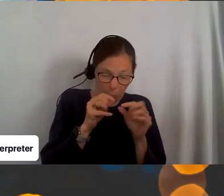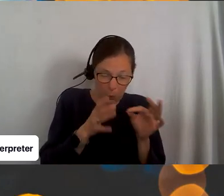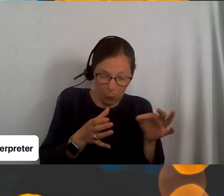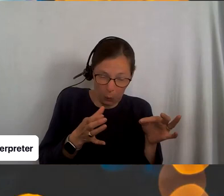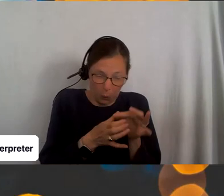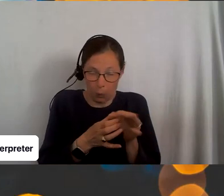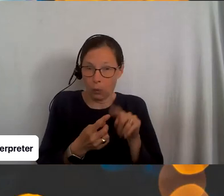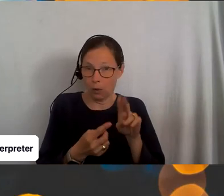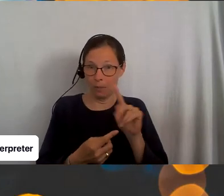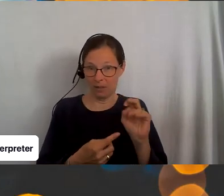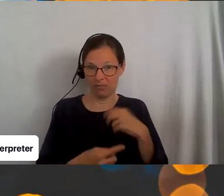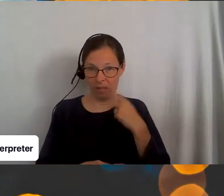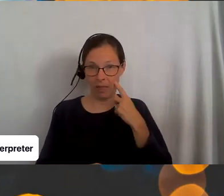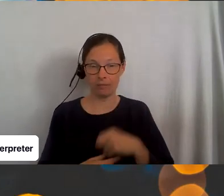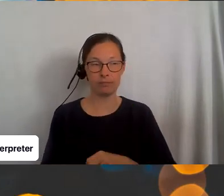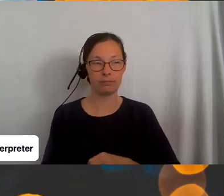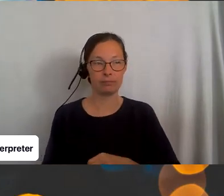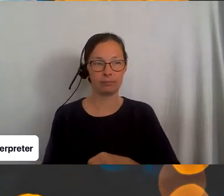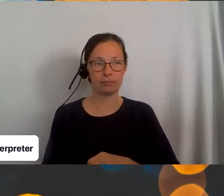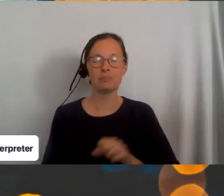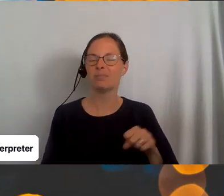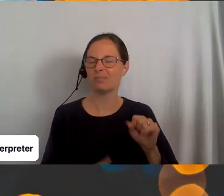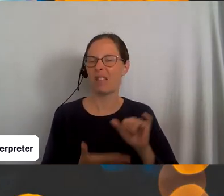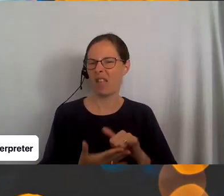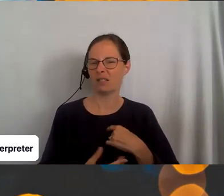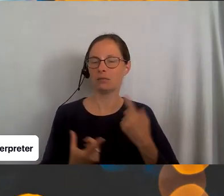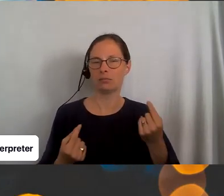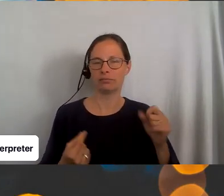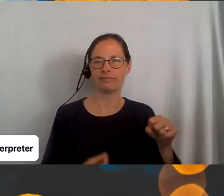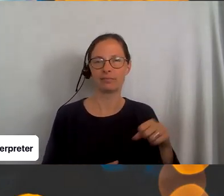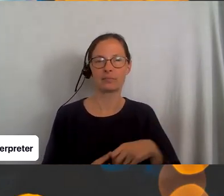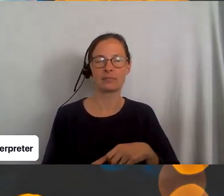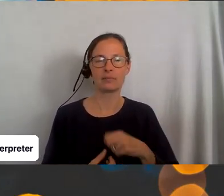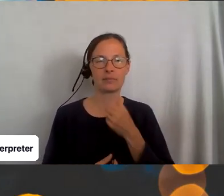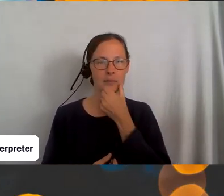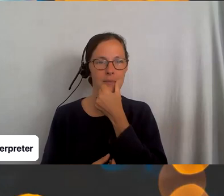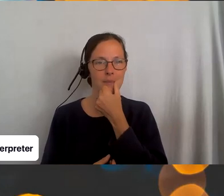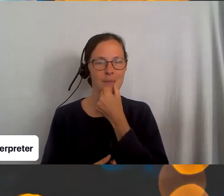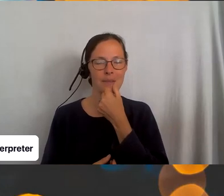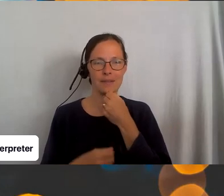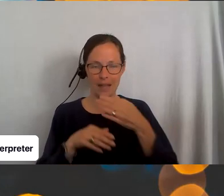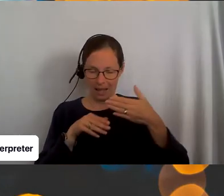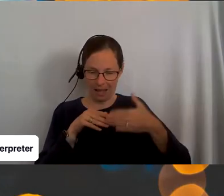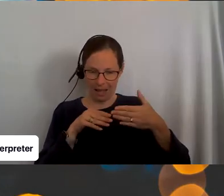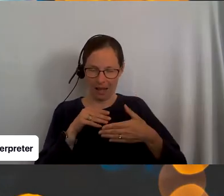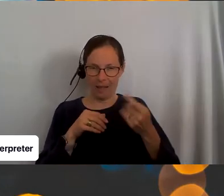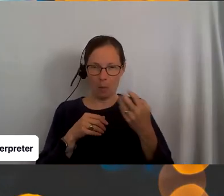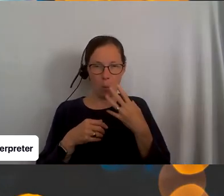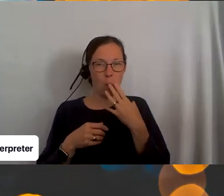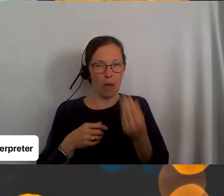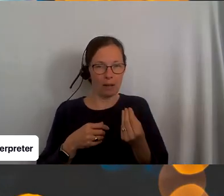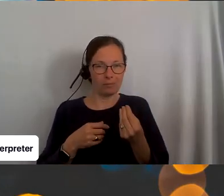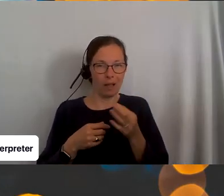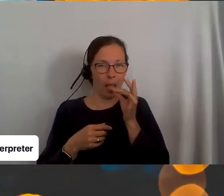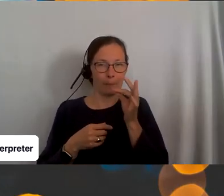Can't remember now. Yeah, that's what I did. I just kind of made the ends a tiny bit wet,